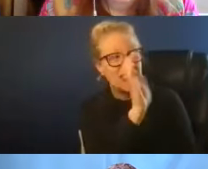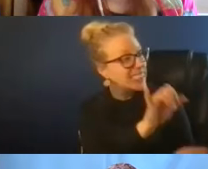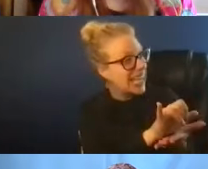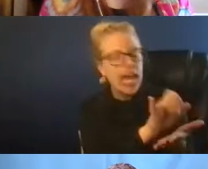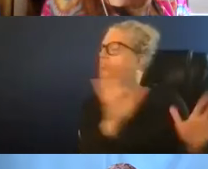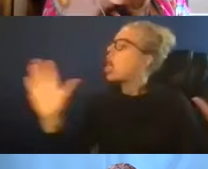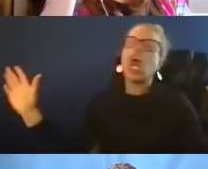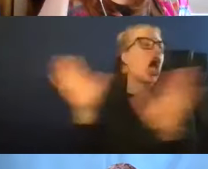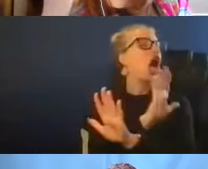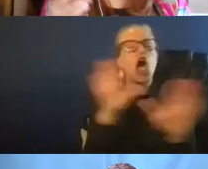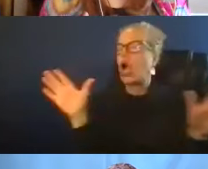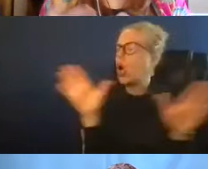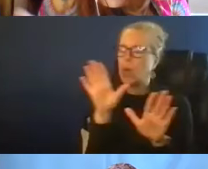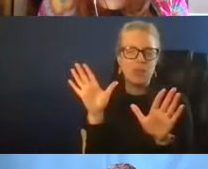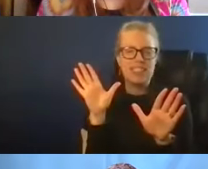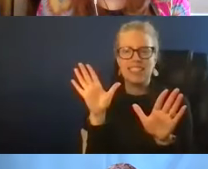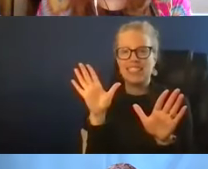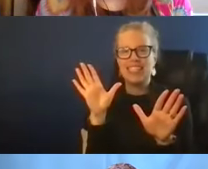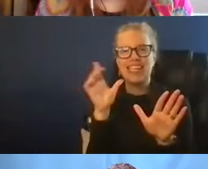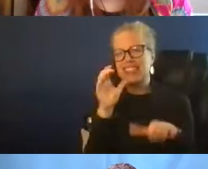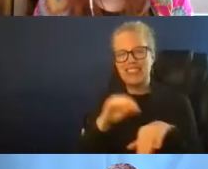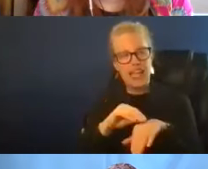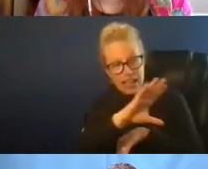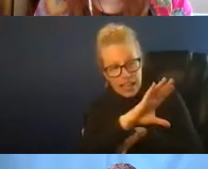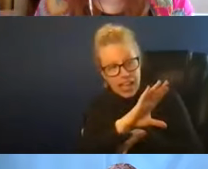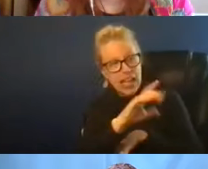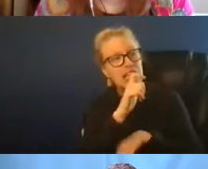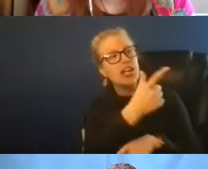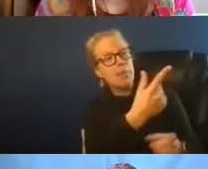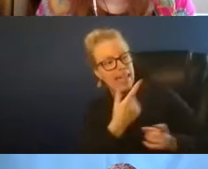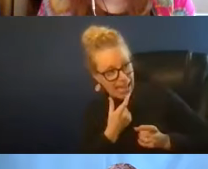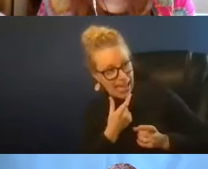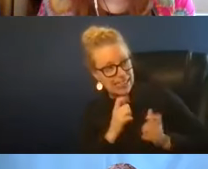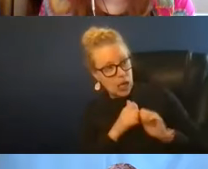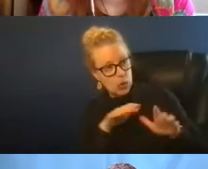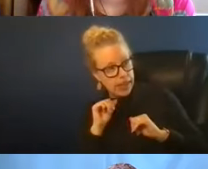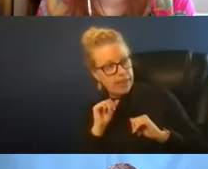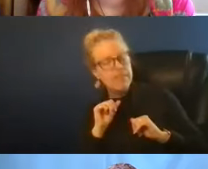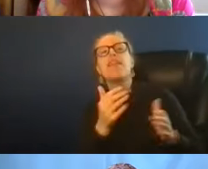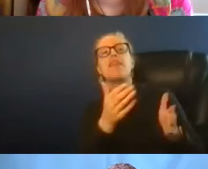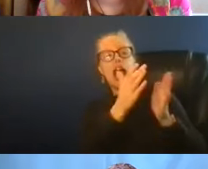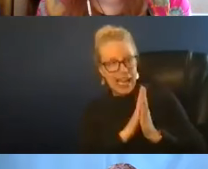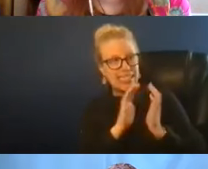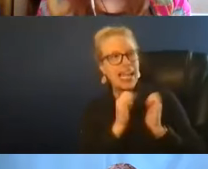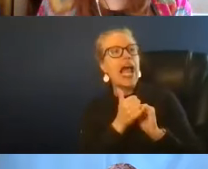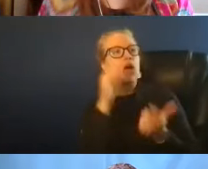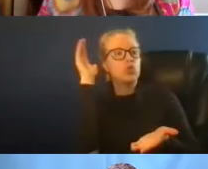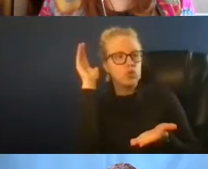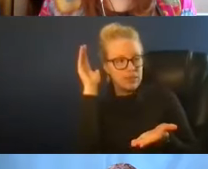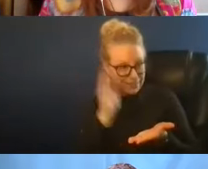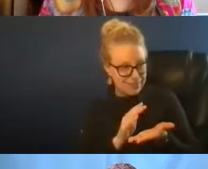No, you don't, because that's not what you're being asked to do. That's not what the survivor needs your assistance with.